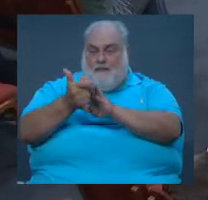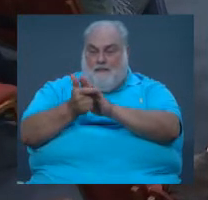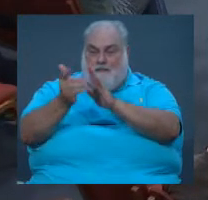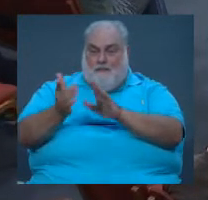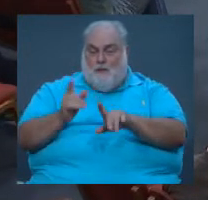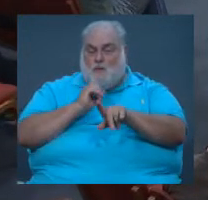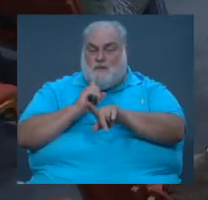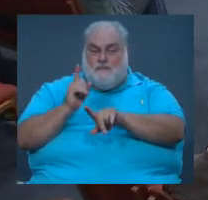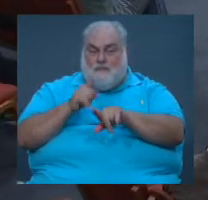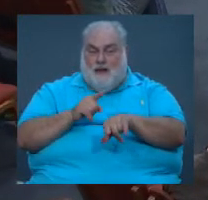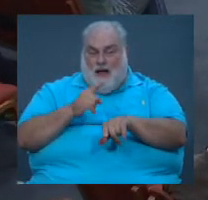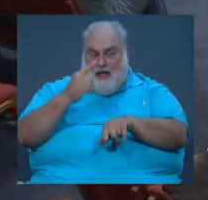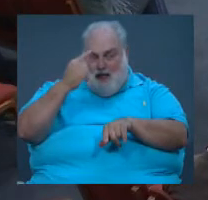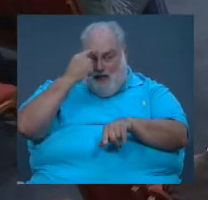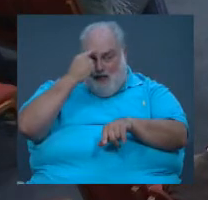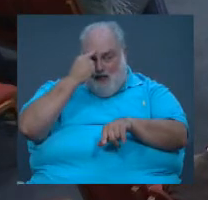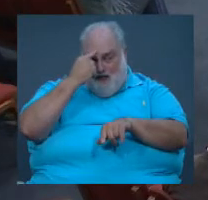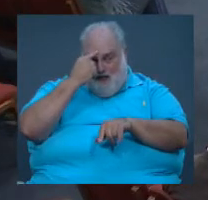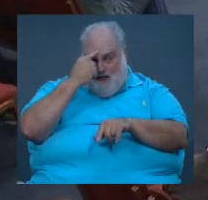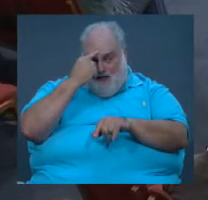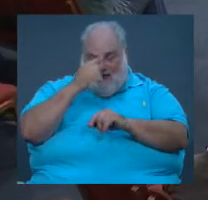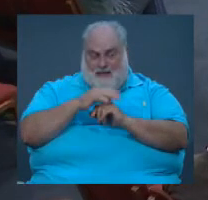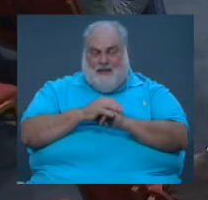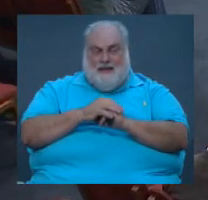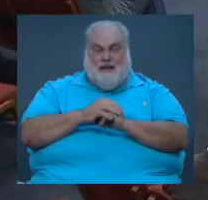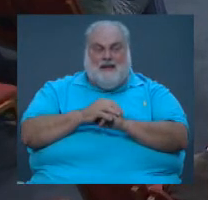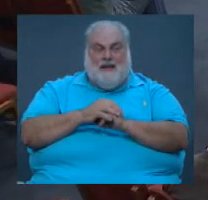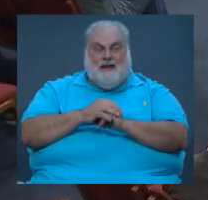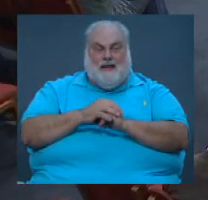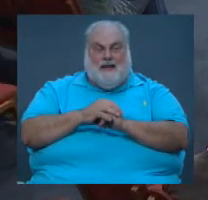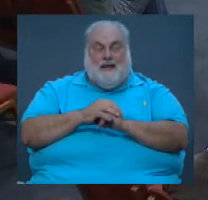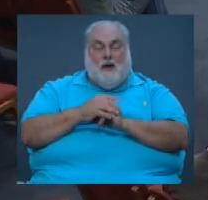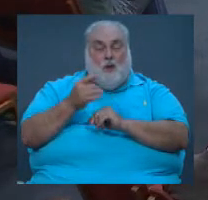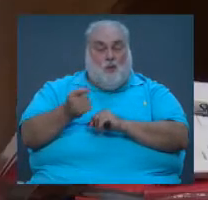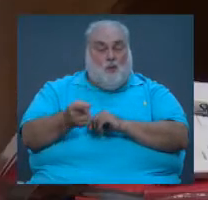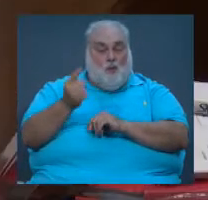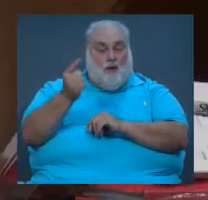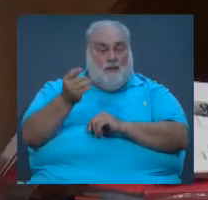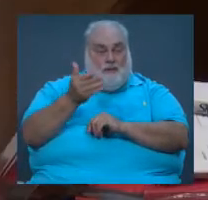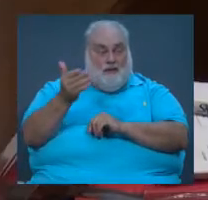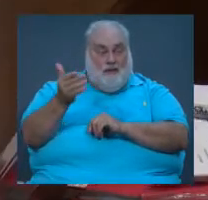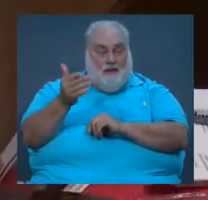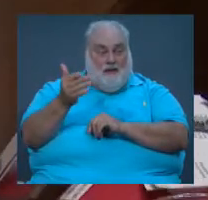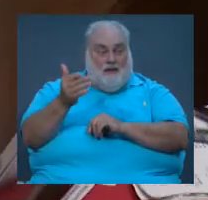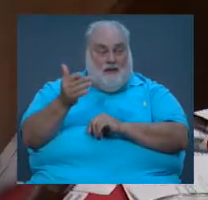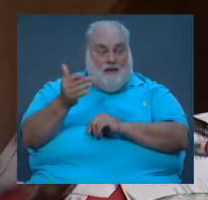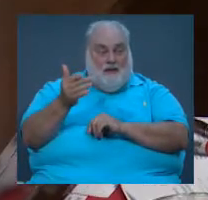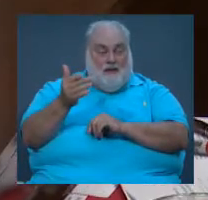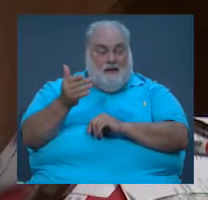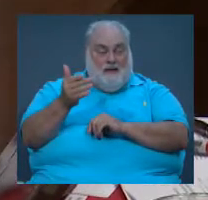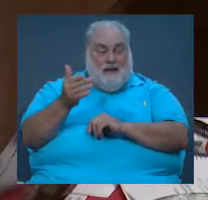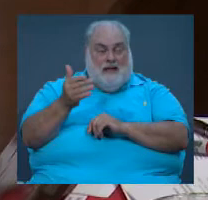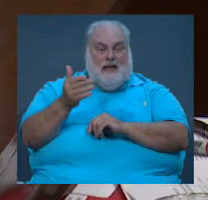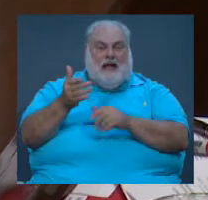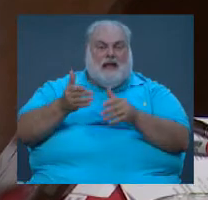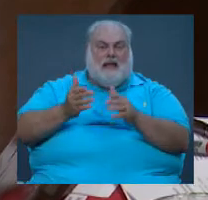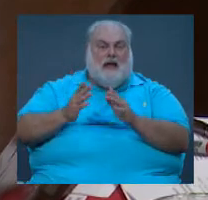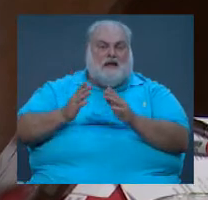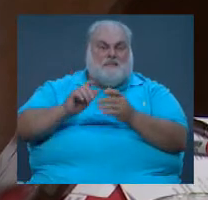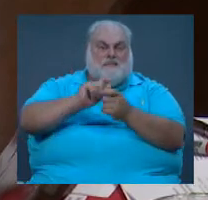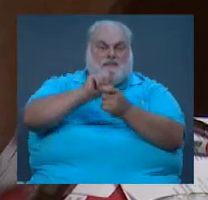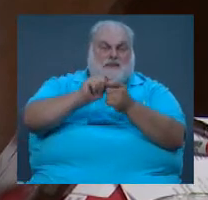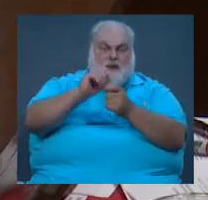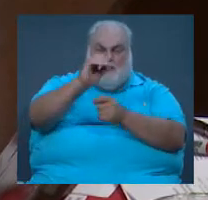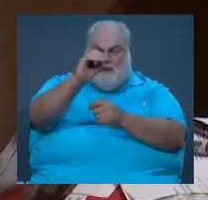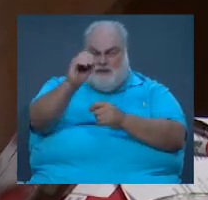I thought you'd ask at the minute last for Mr. Moore. One of the things that this does is it puts a certain percentage that will be